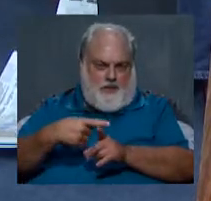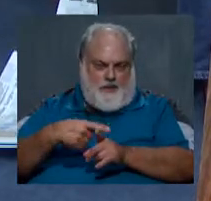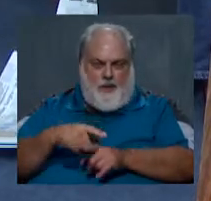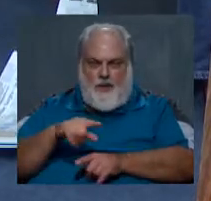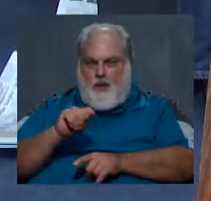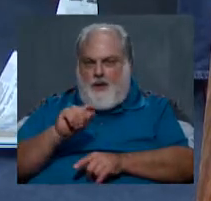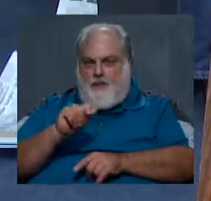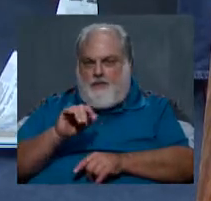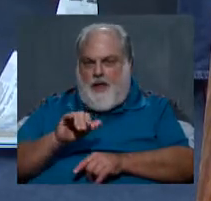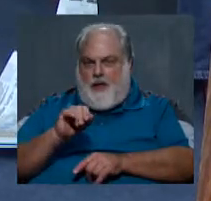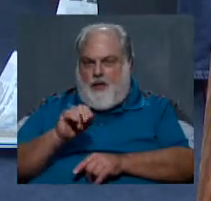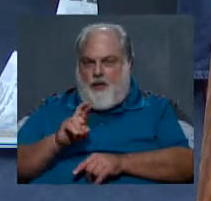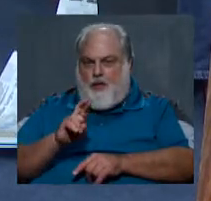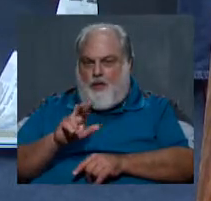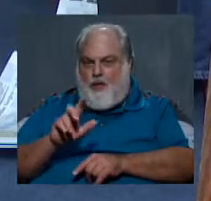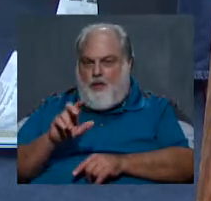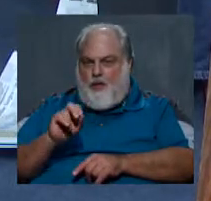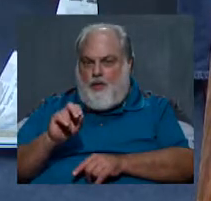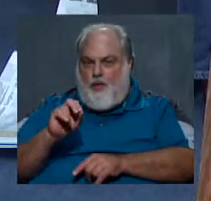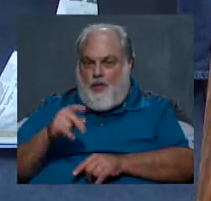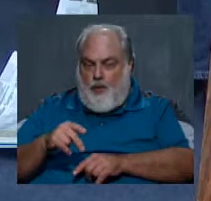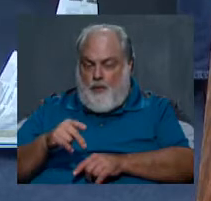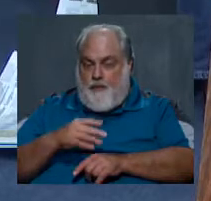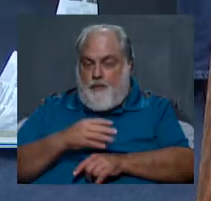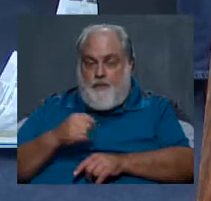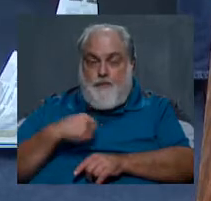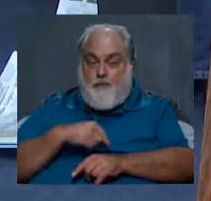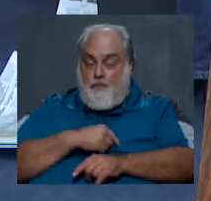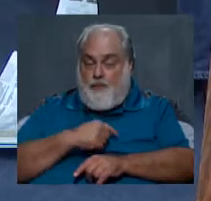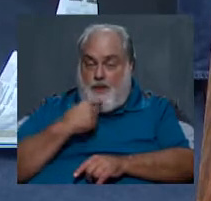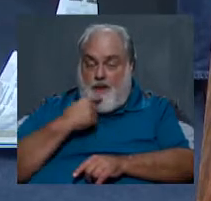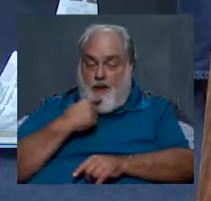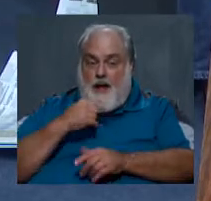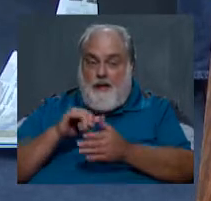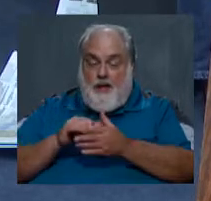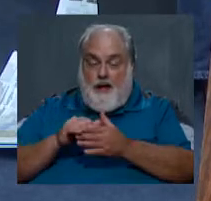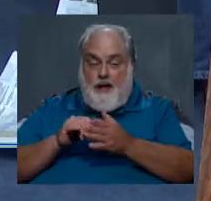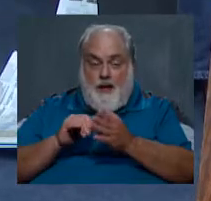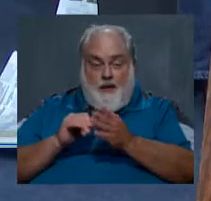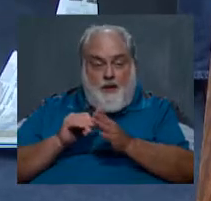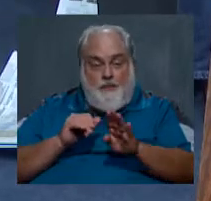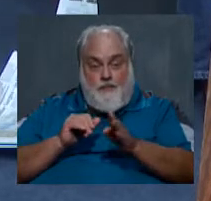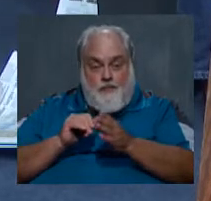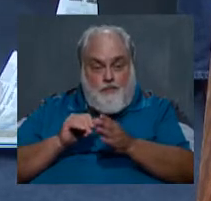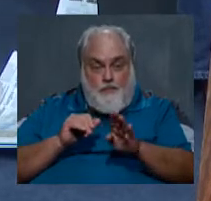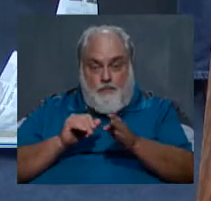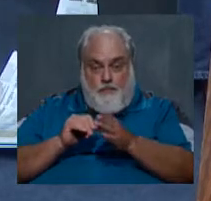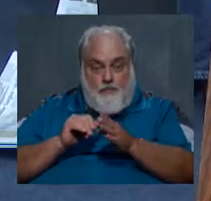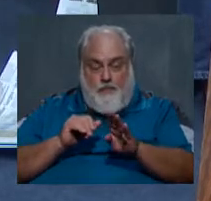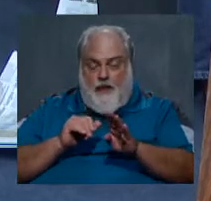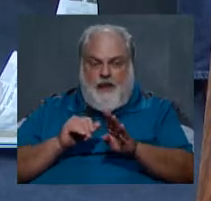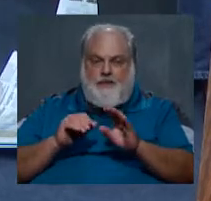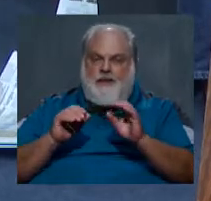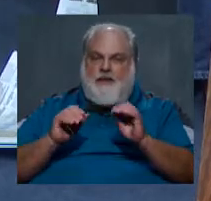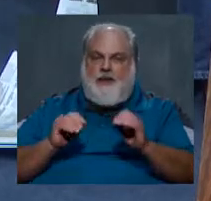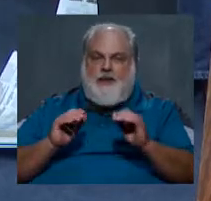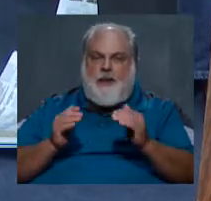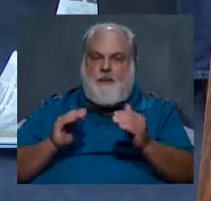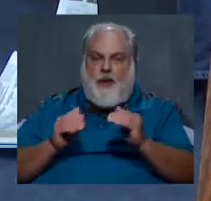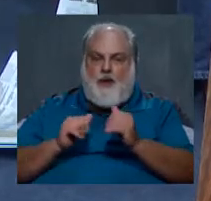Loop. And our findings are that the queuing would not be anything like he depicted in